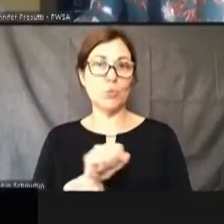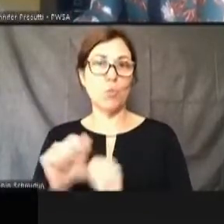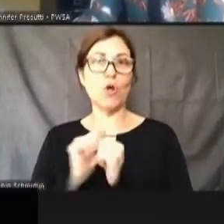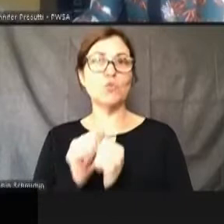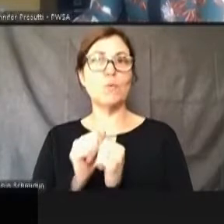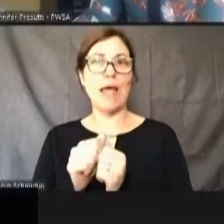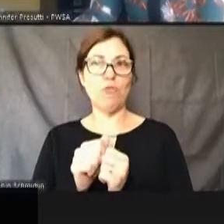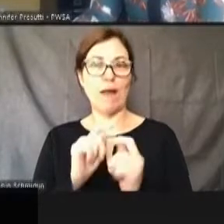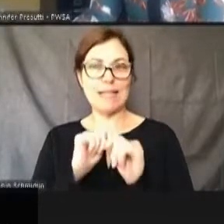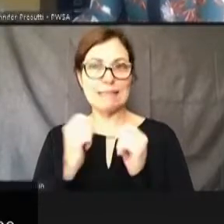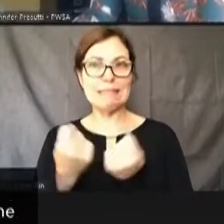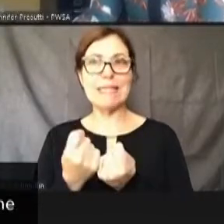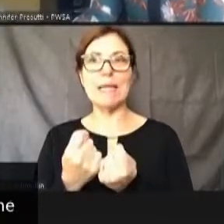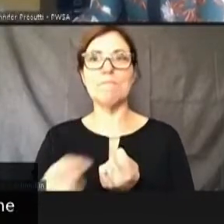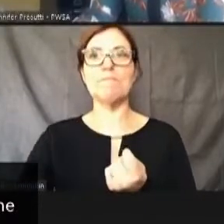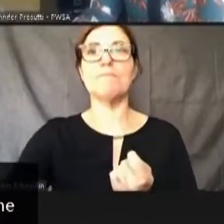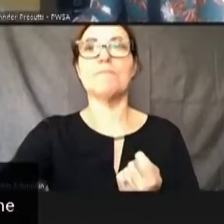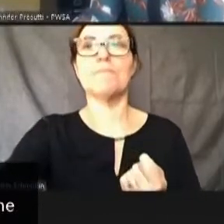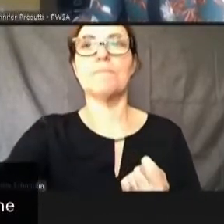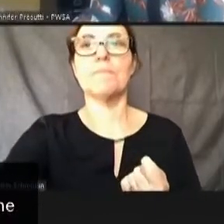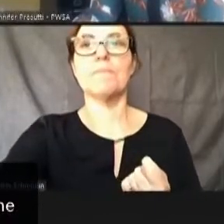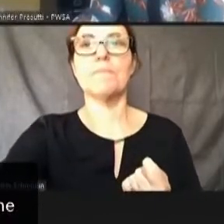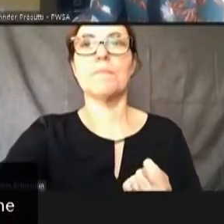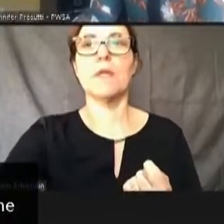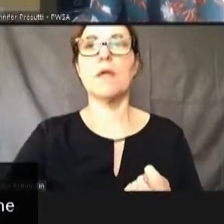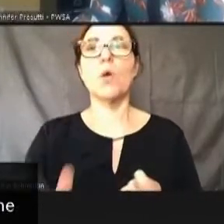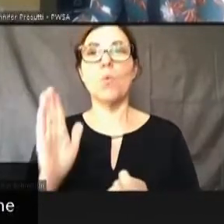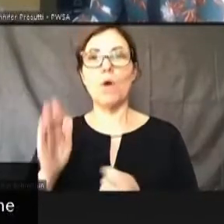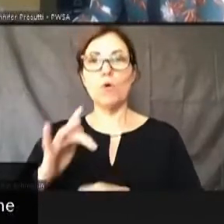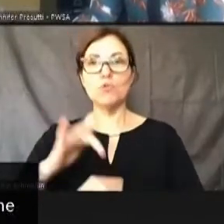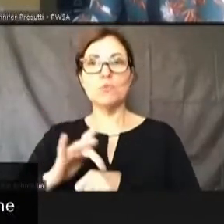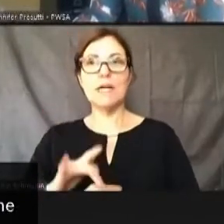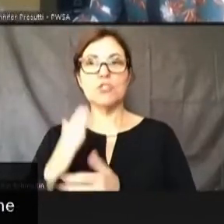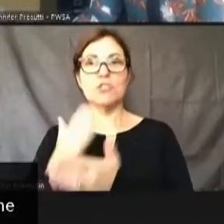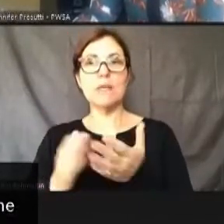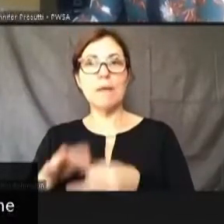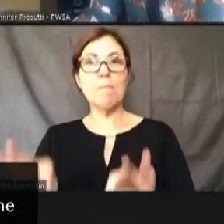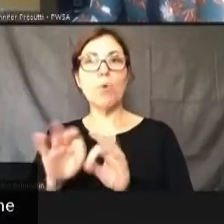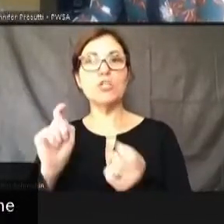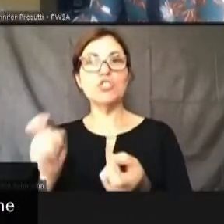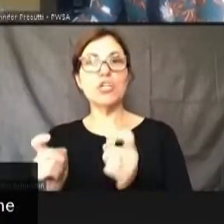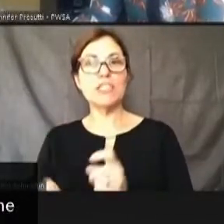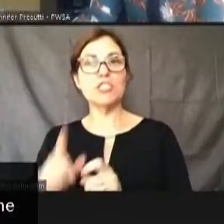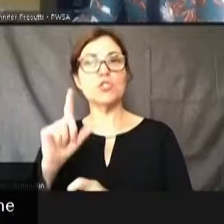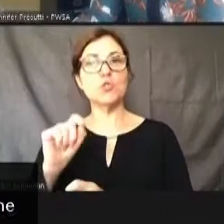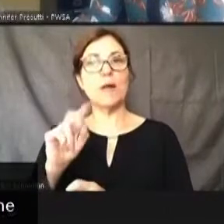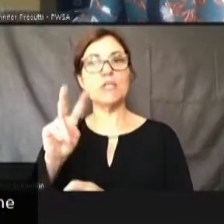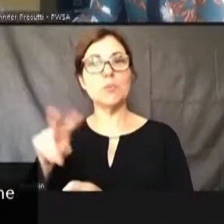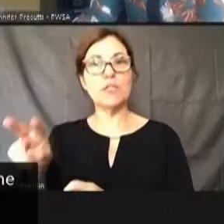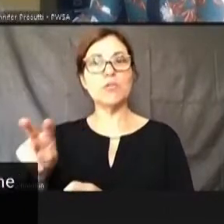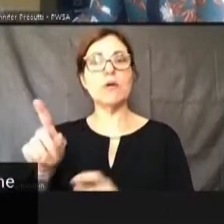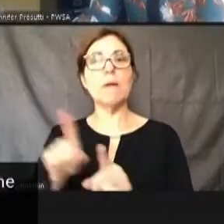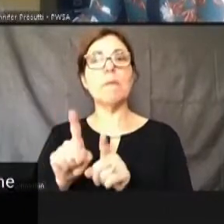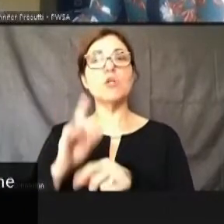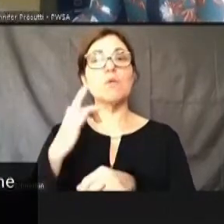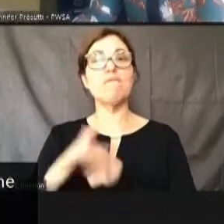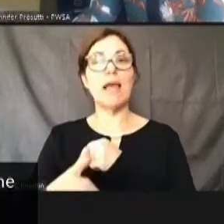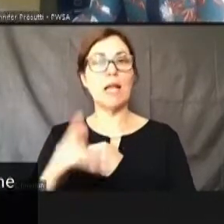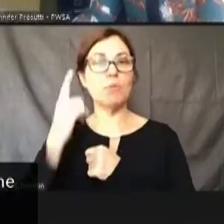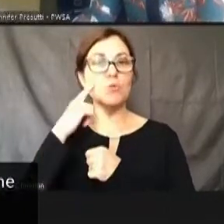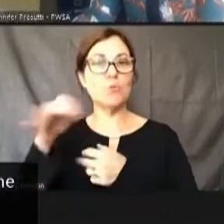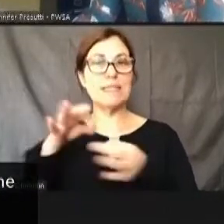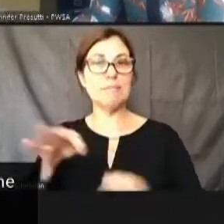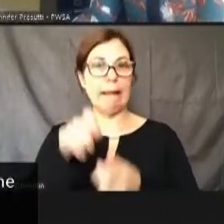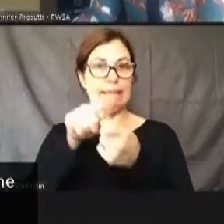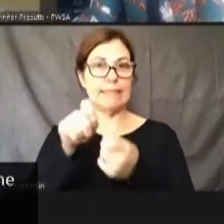gonna touch on some of the notable changes in 2022, and obviously are available to go into detail on any of these